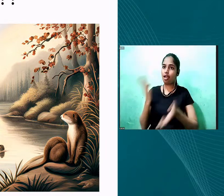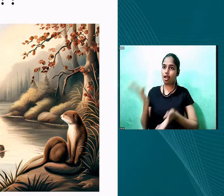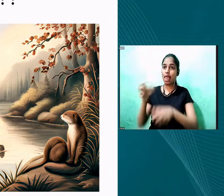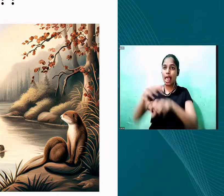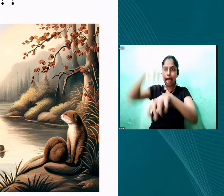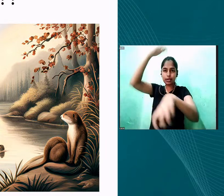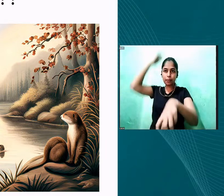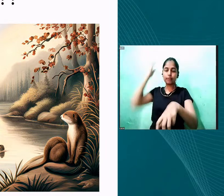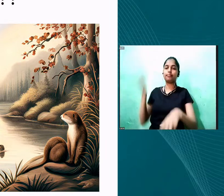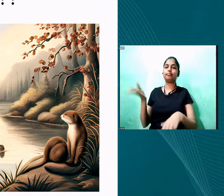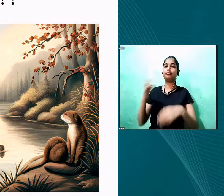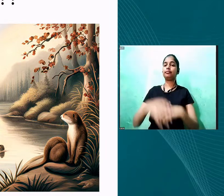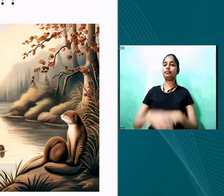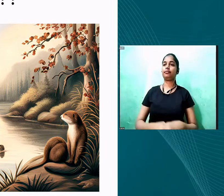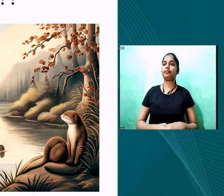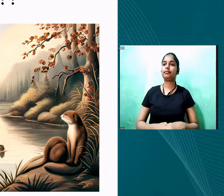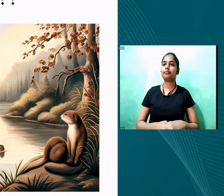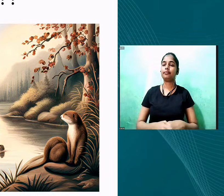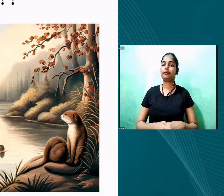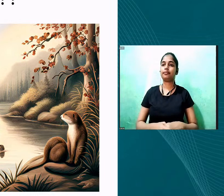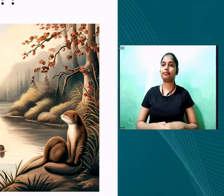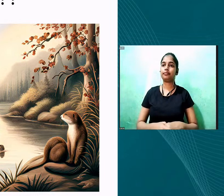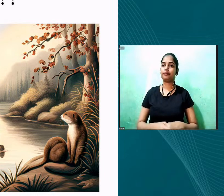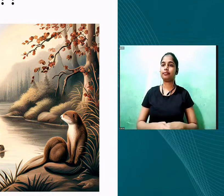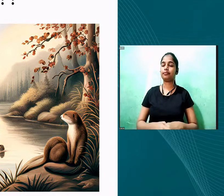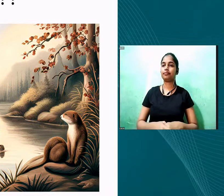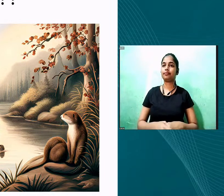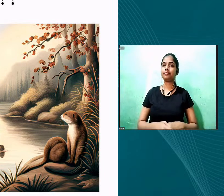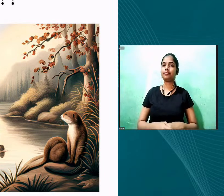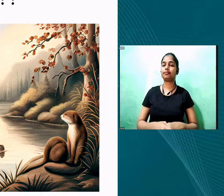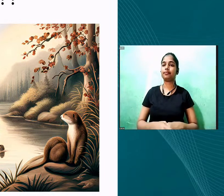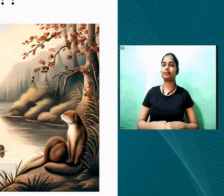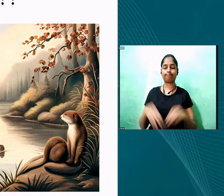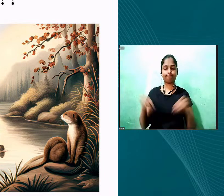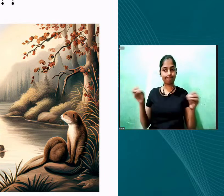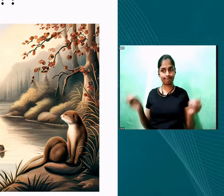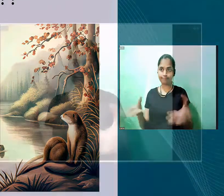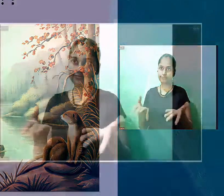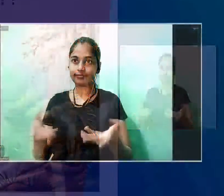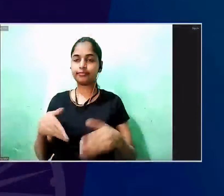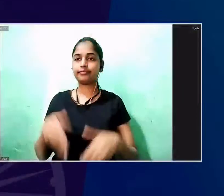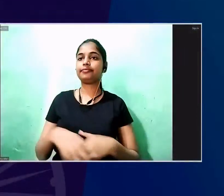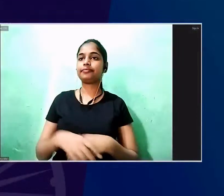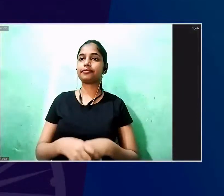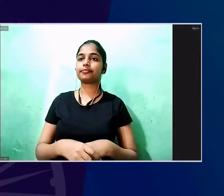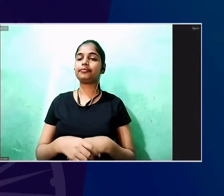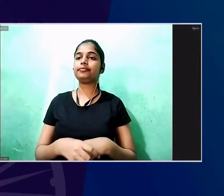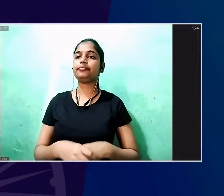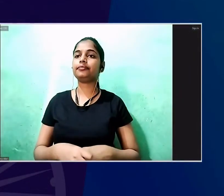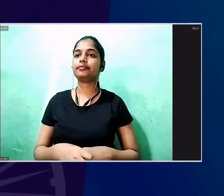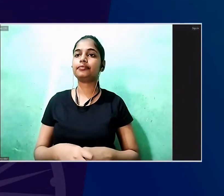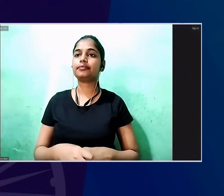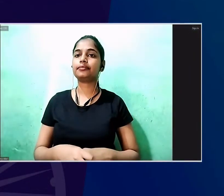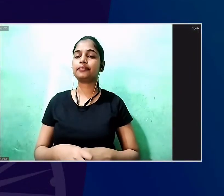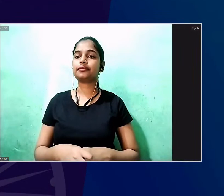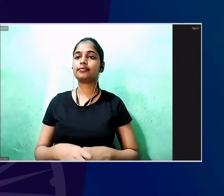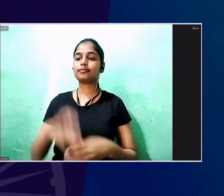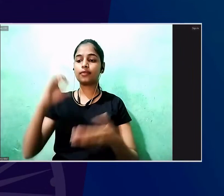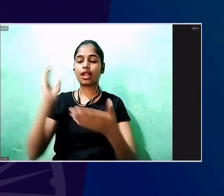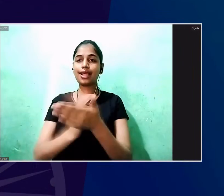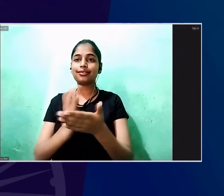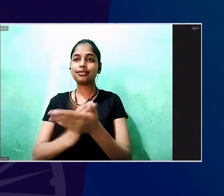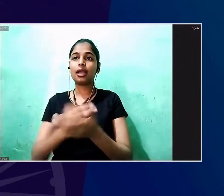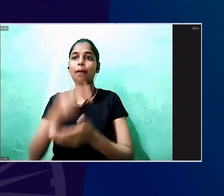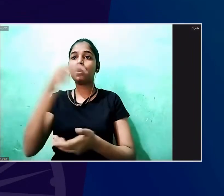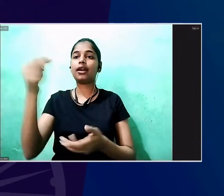Okay, now let's begin this session and let's move to the chapter Miibil the Ottar. Of